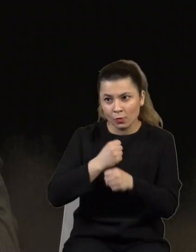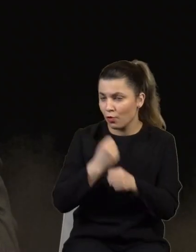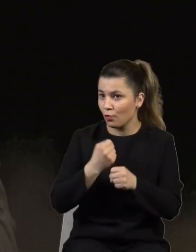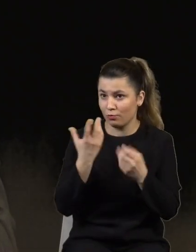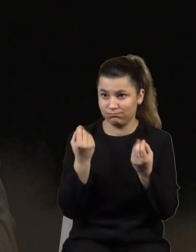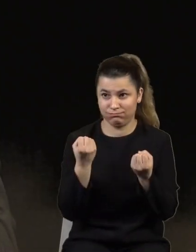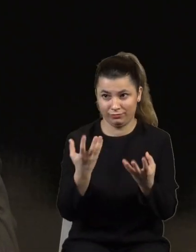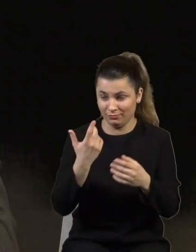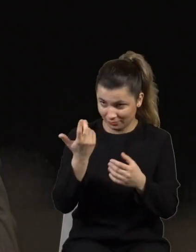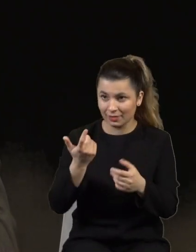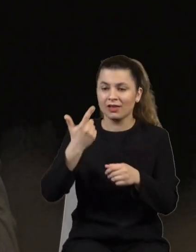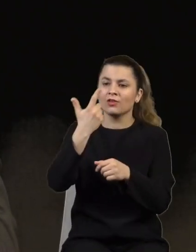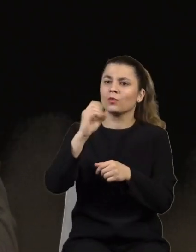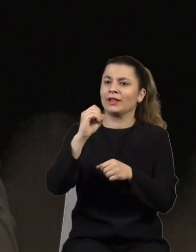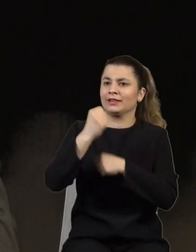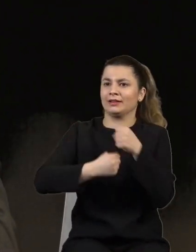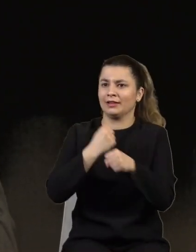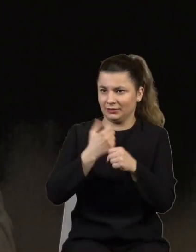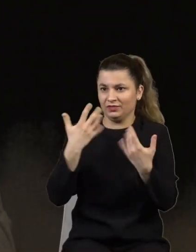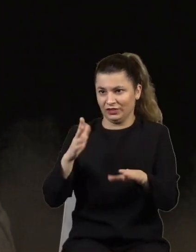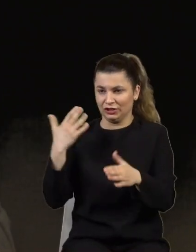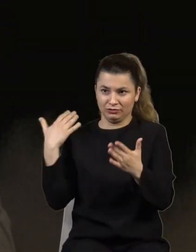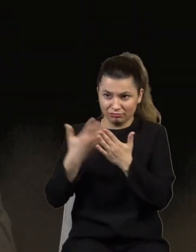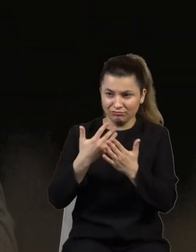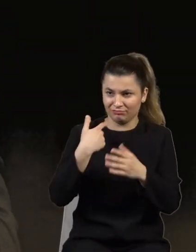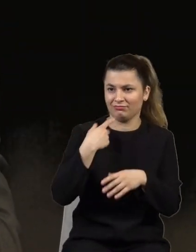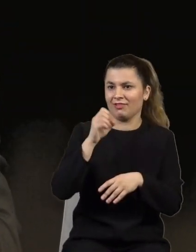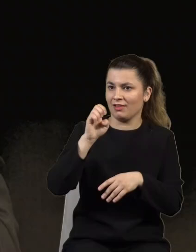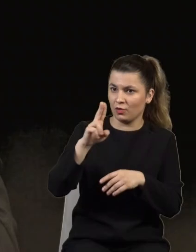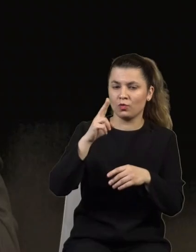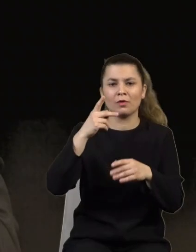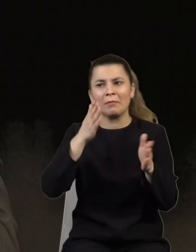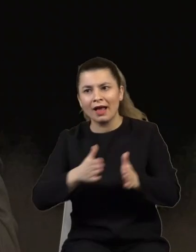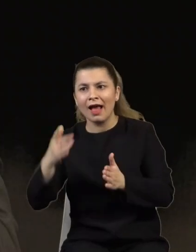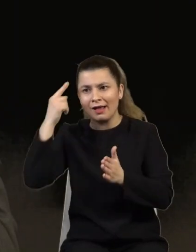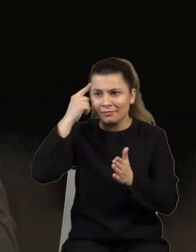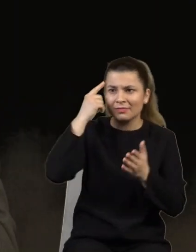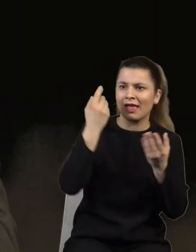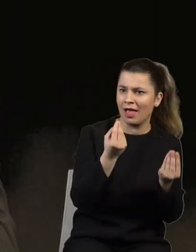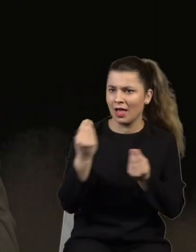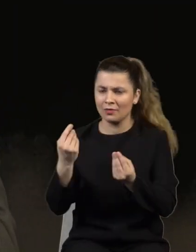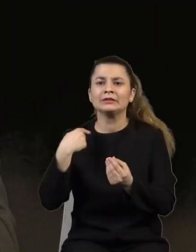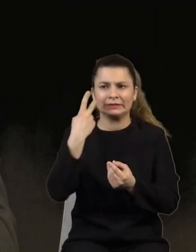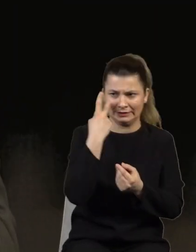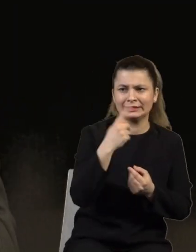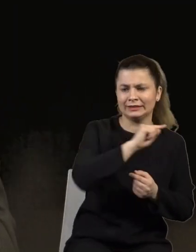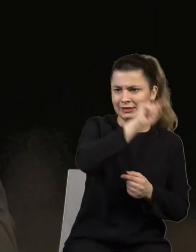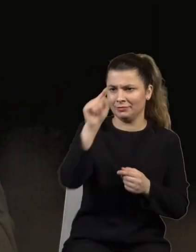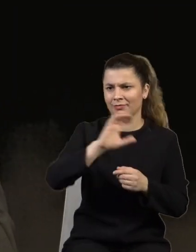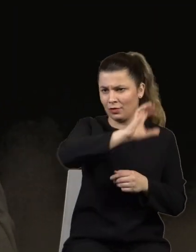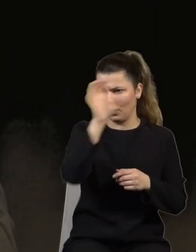are strong and weak points in every member state in this regard. But for sure, the issue